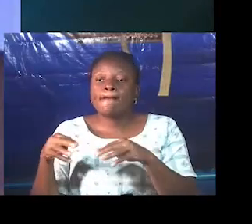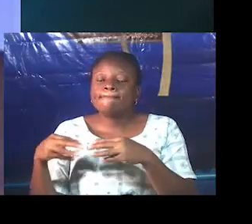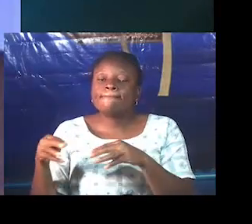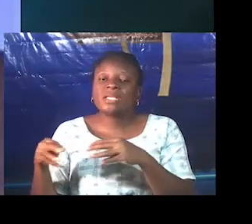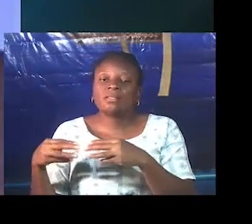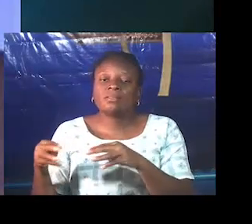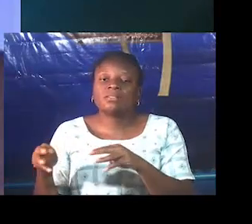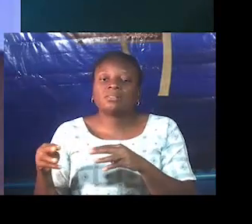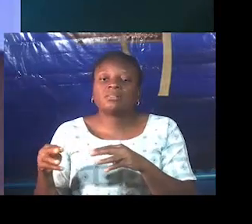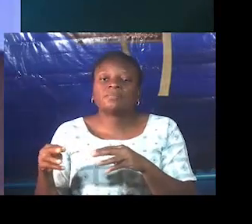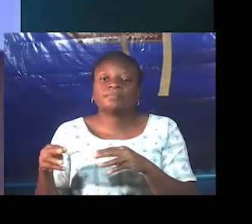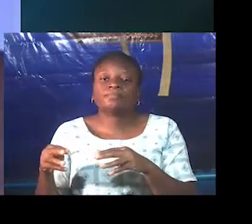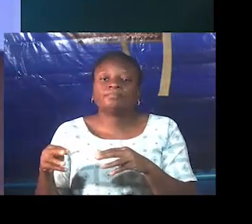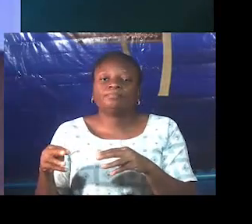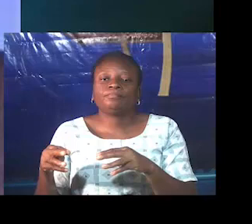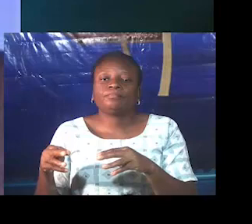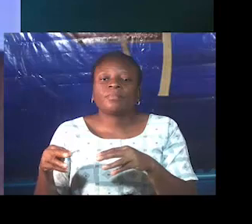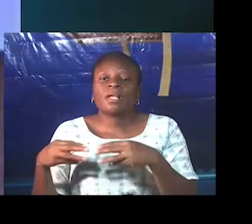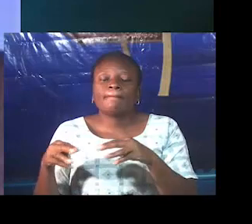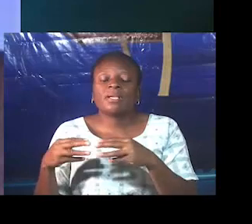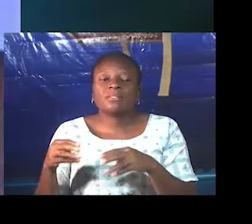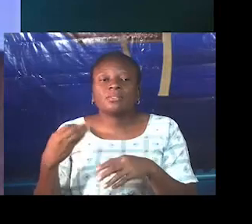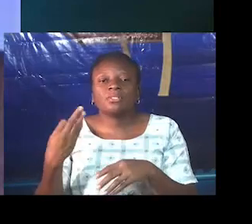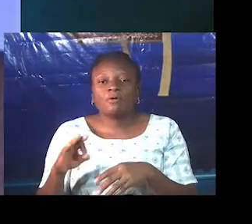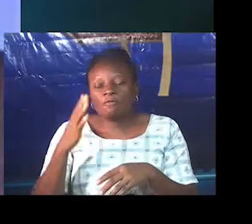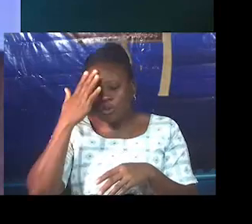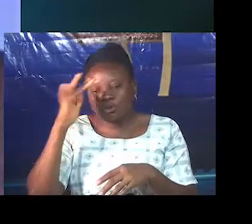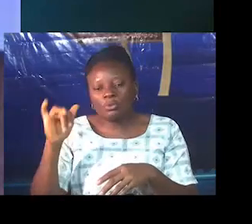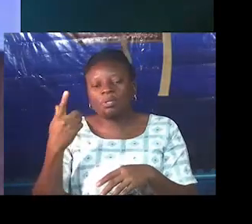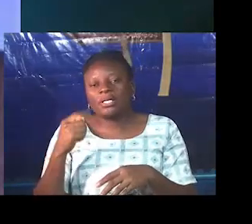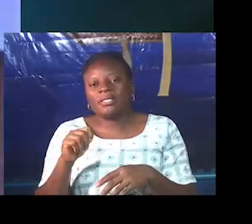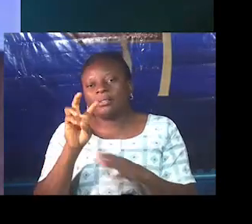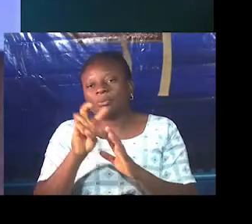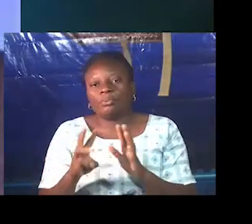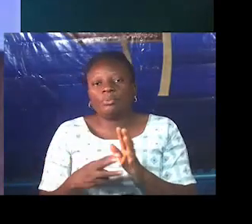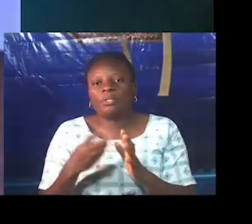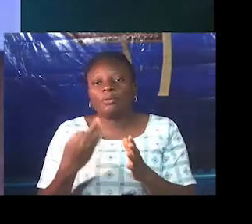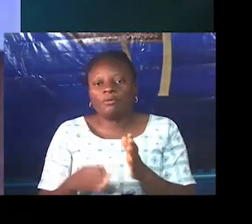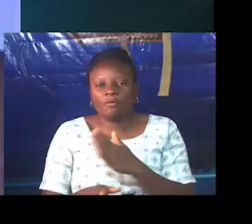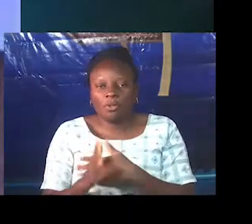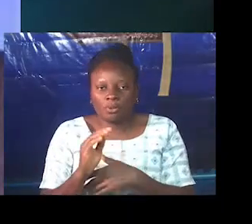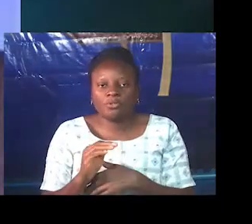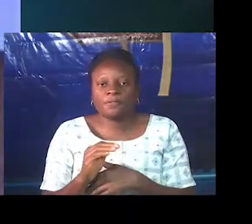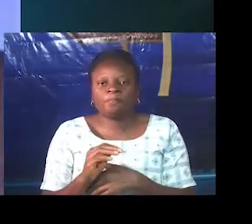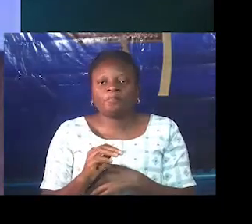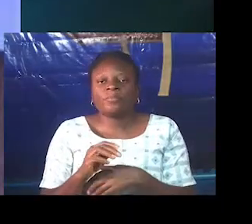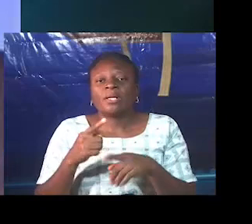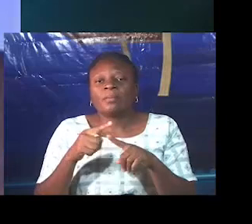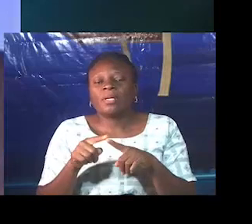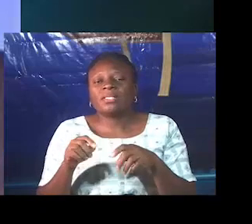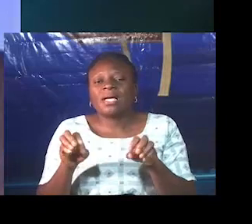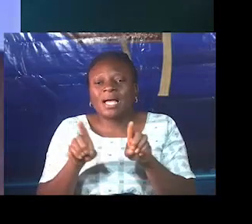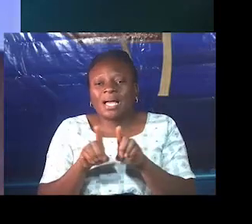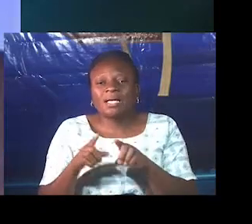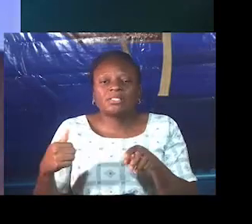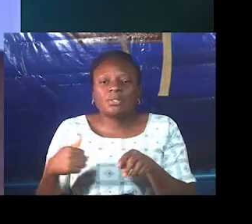marrying. Psalm 32 verse 8. Now in Psalm 32 verse 8, I will instruct you